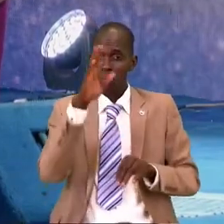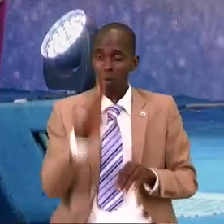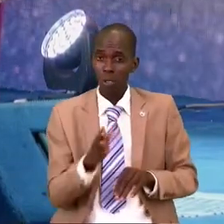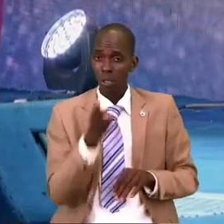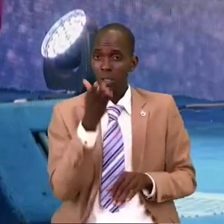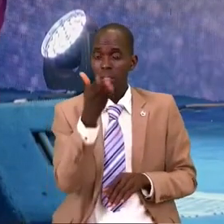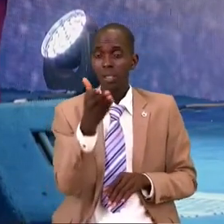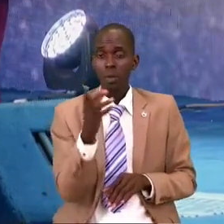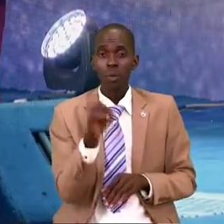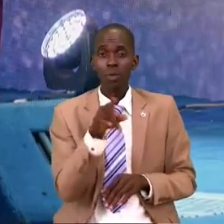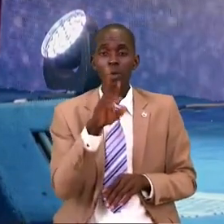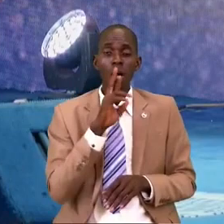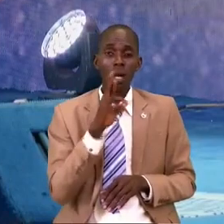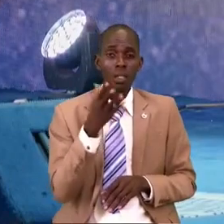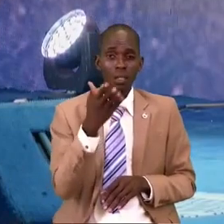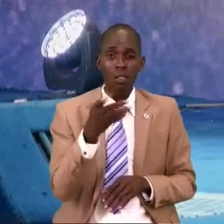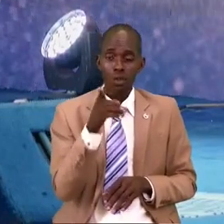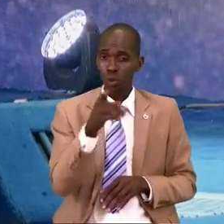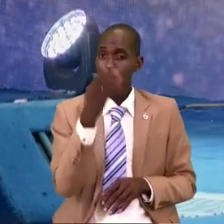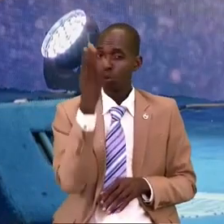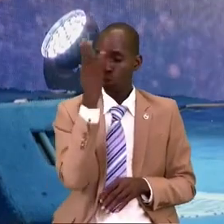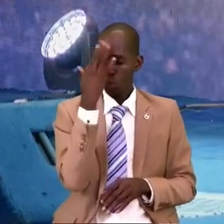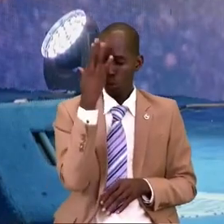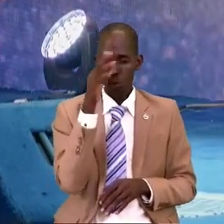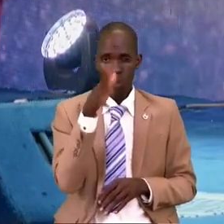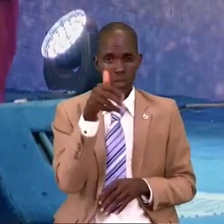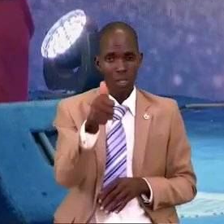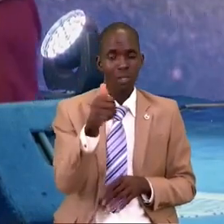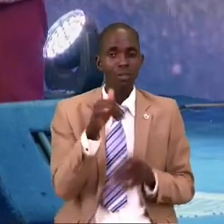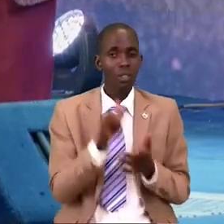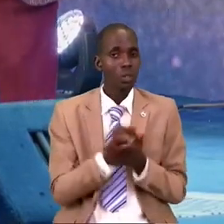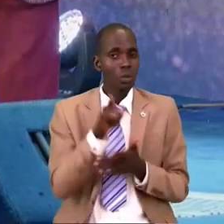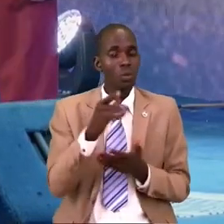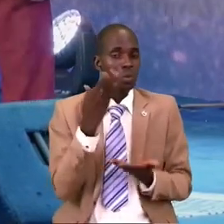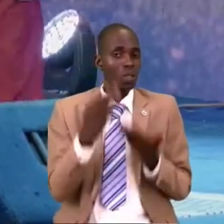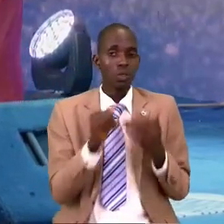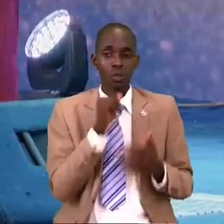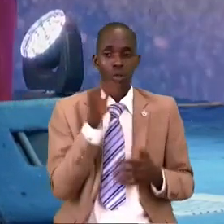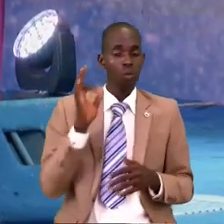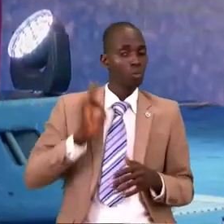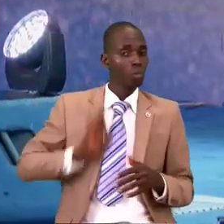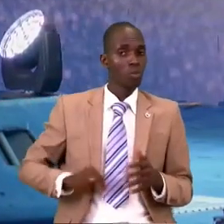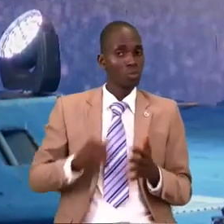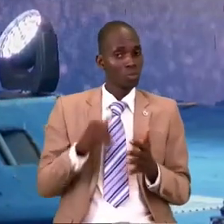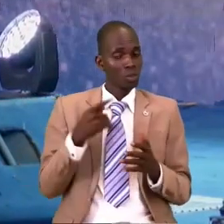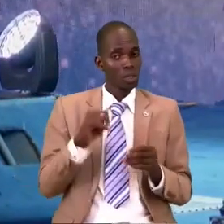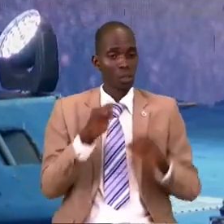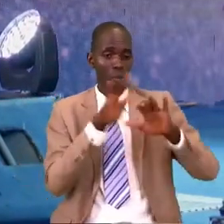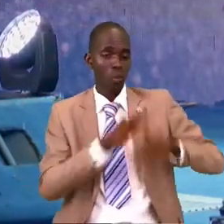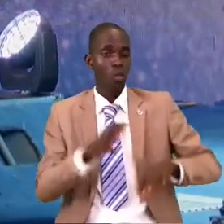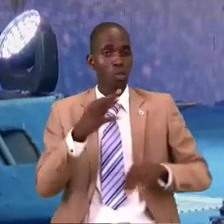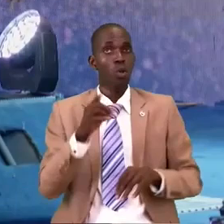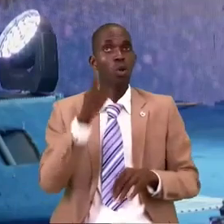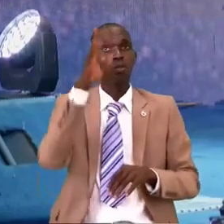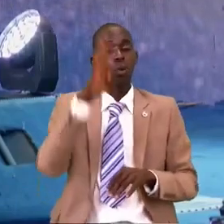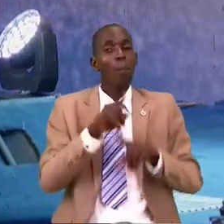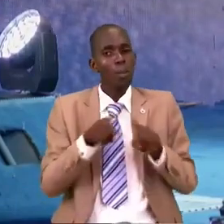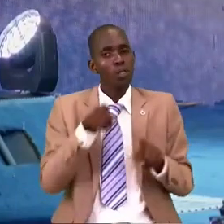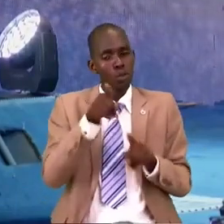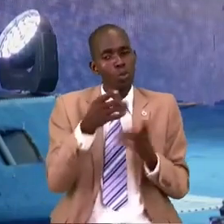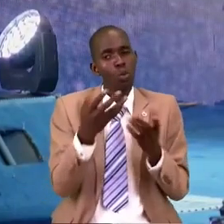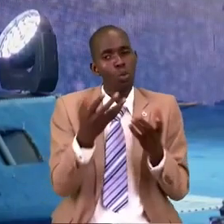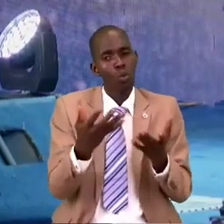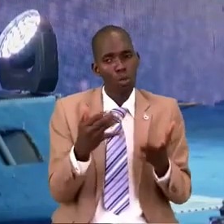you free, that will give you salvation, full salvation, that will give you transformational salvation,